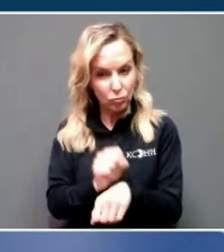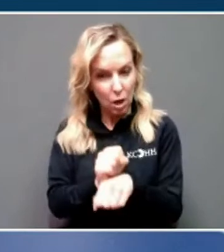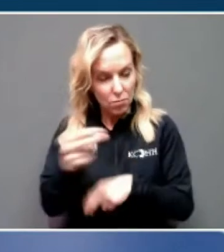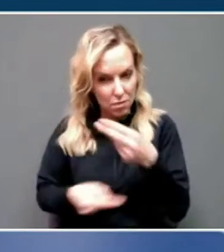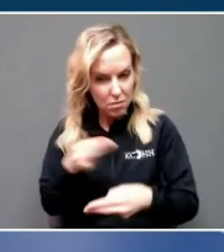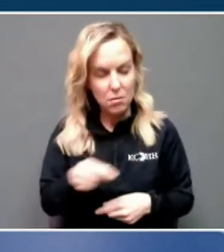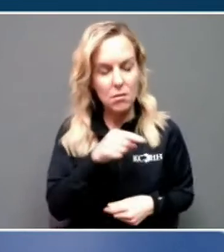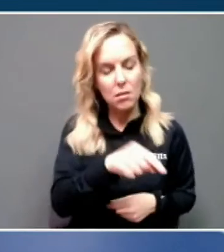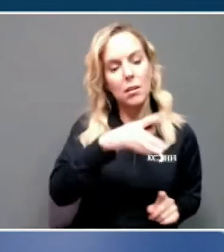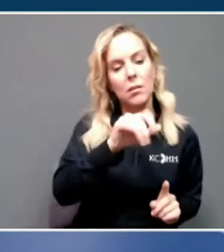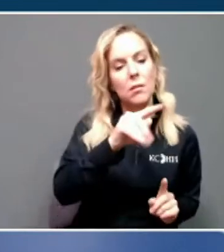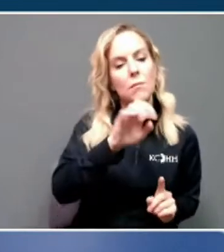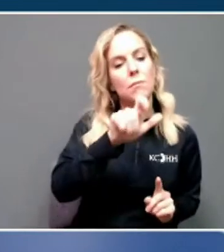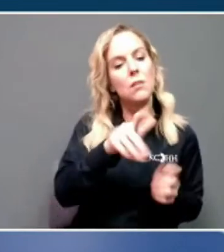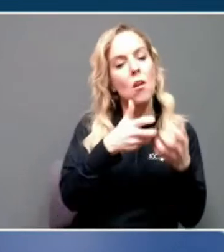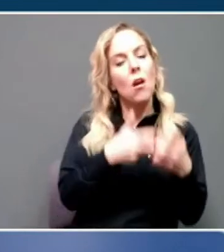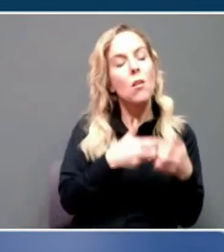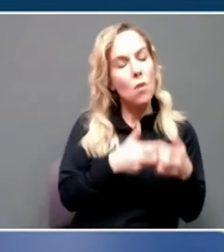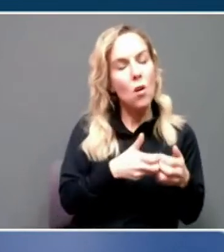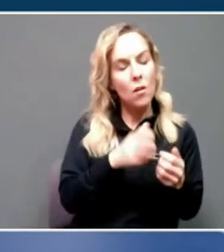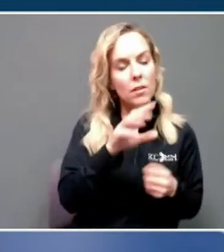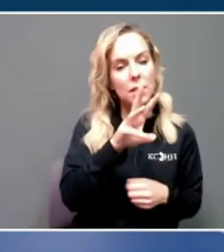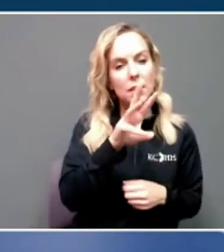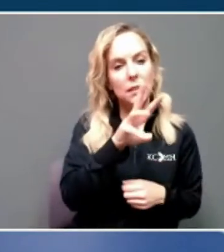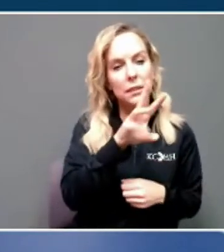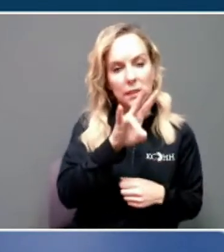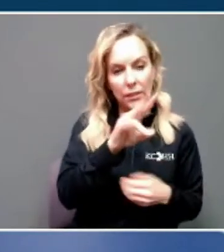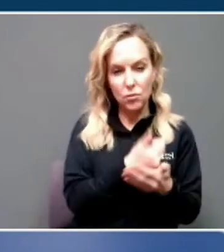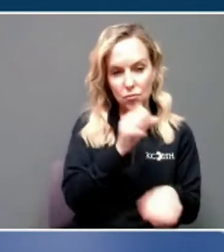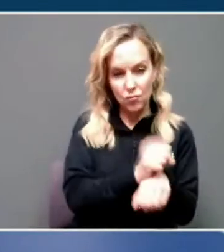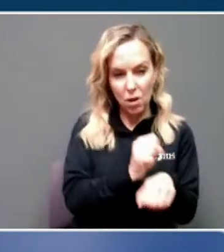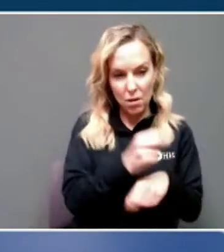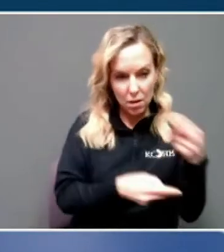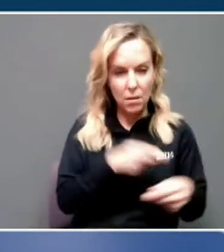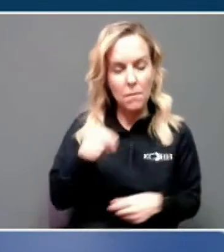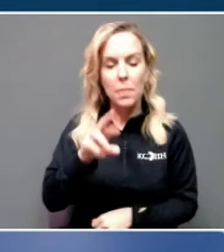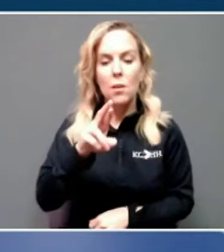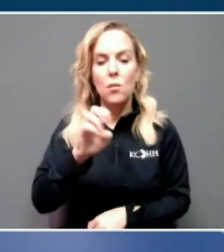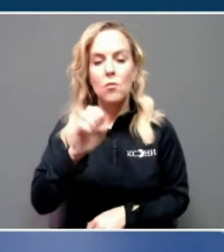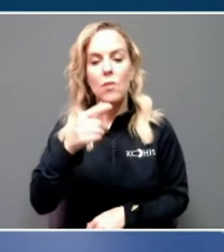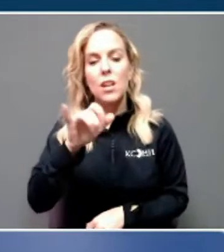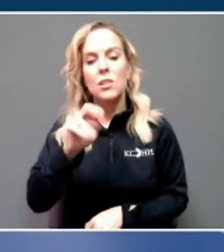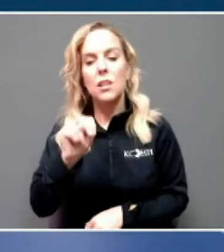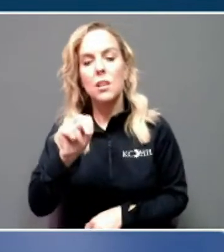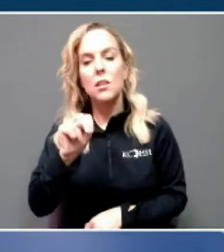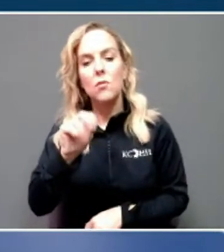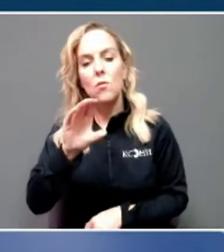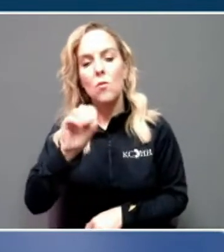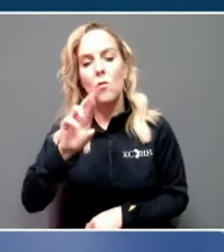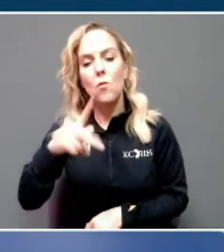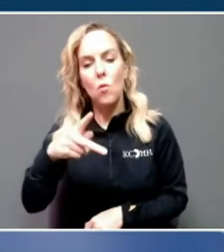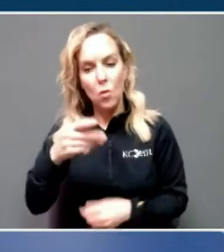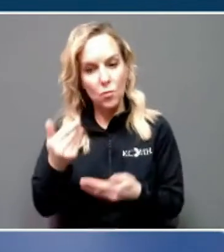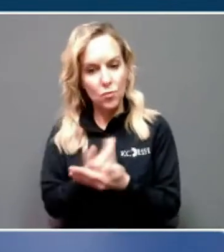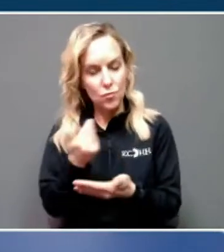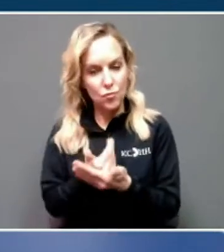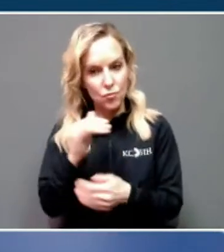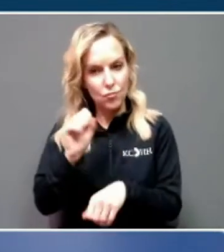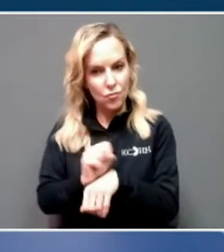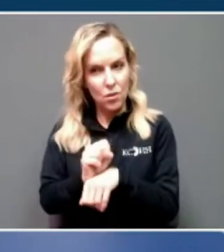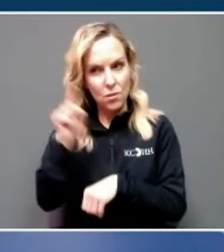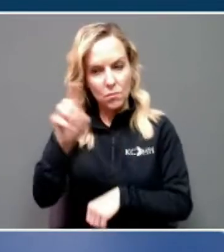Automotive, 67 new jobs in Louisville, and Ragent Corporation, 48 new jobs in Moorhead. We